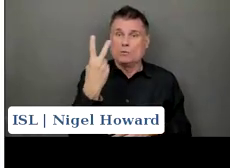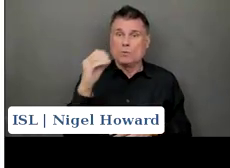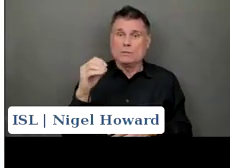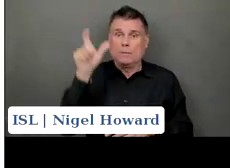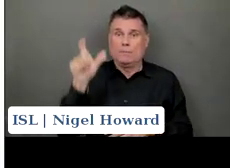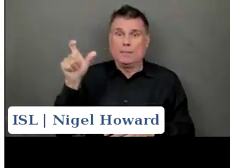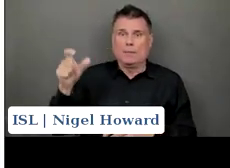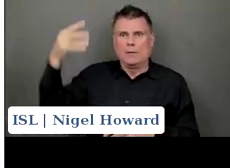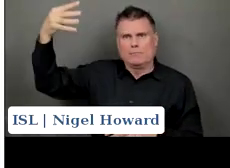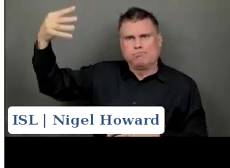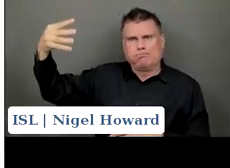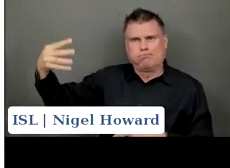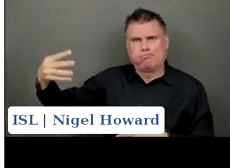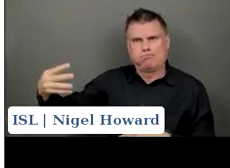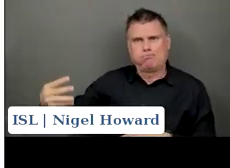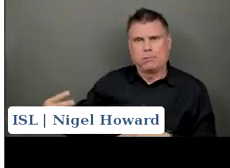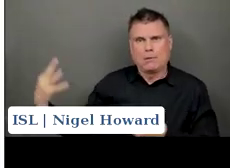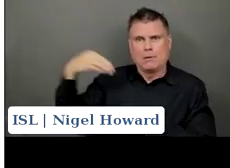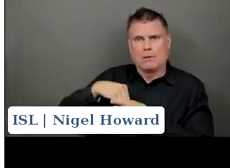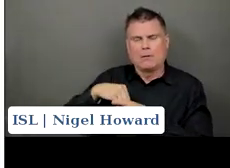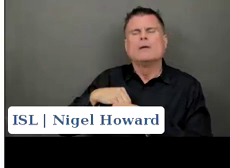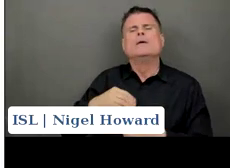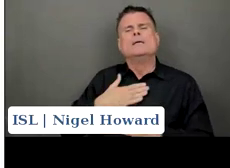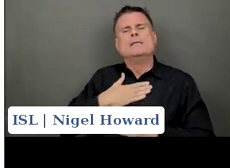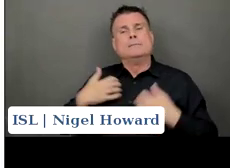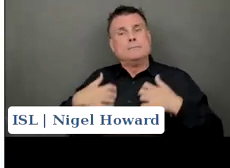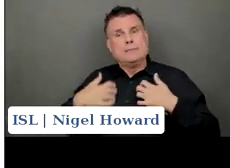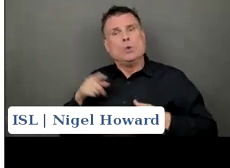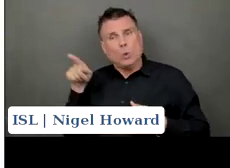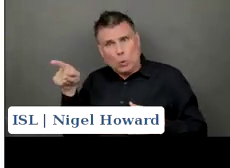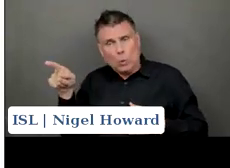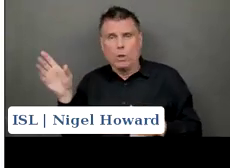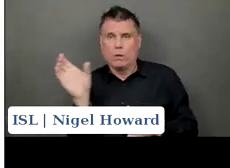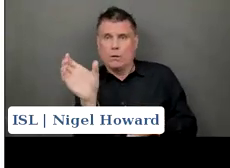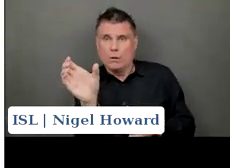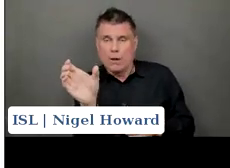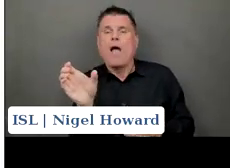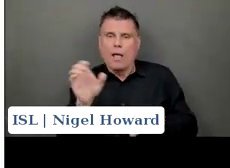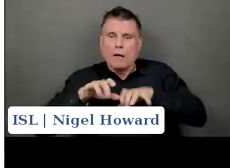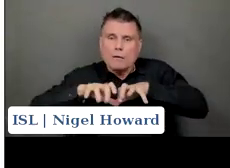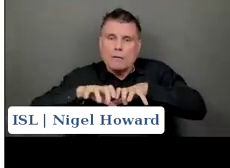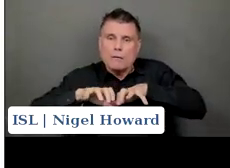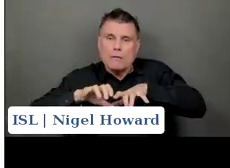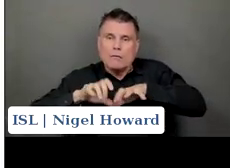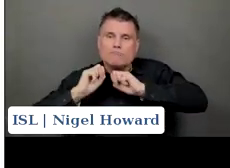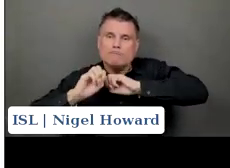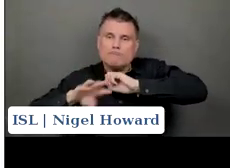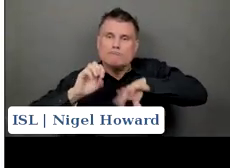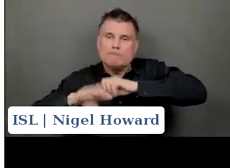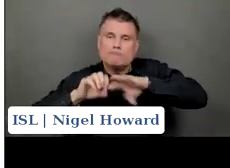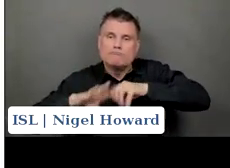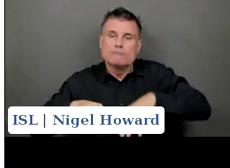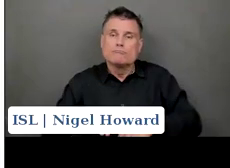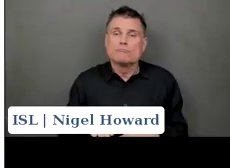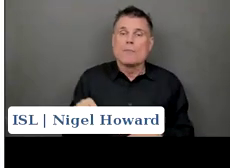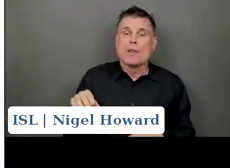on what does care and support refer to, especially depending upon what sectors you're all coming from. So you can go to